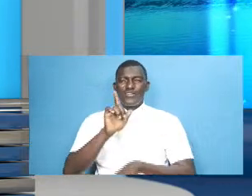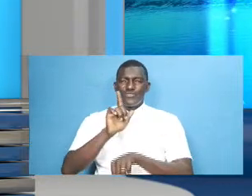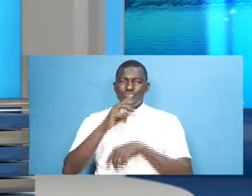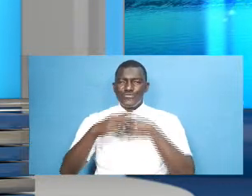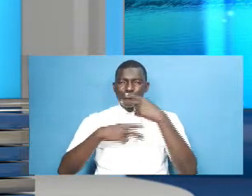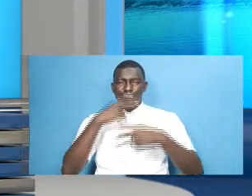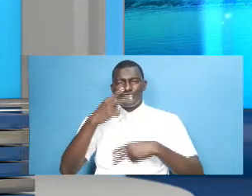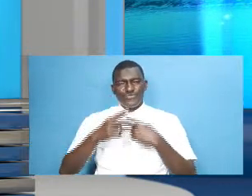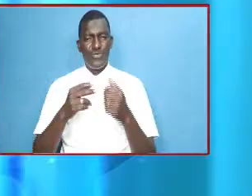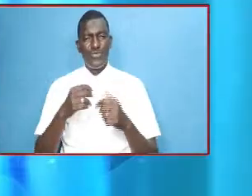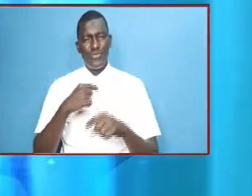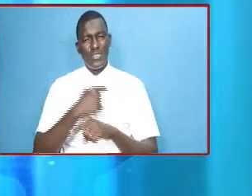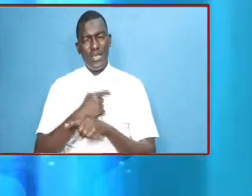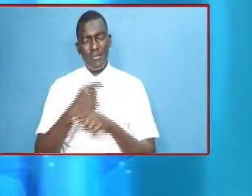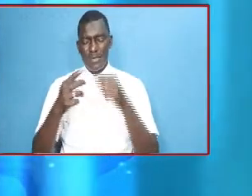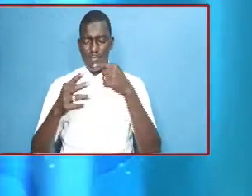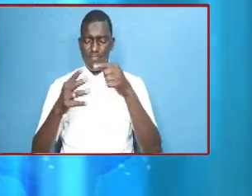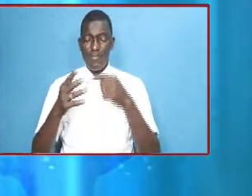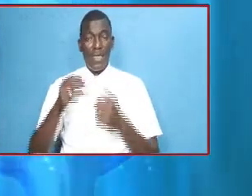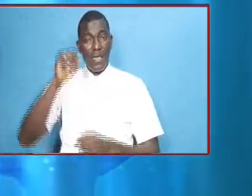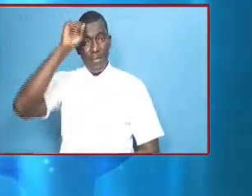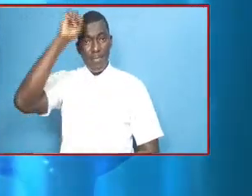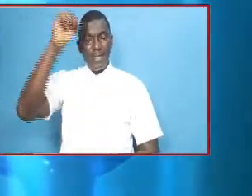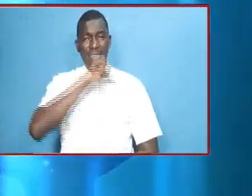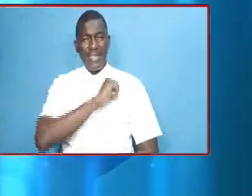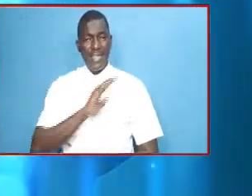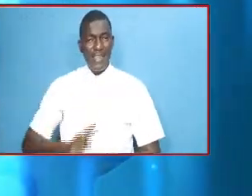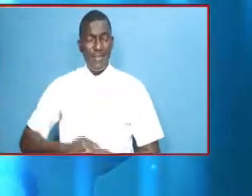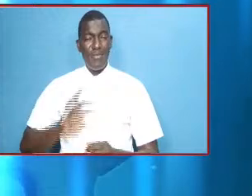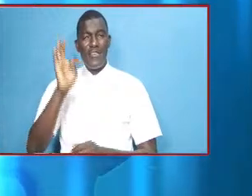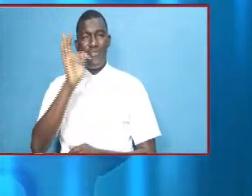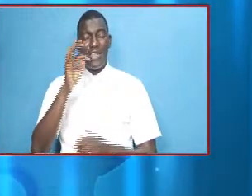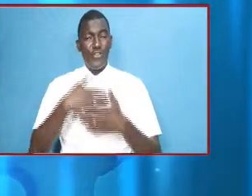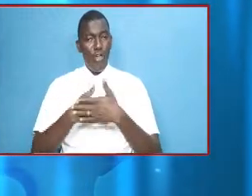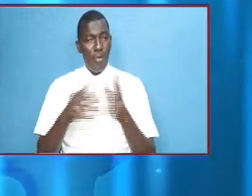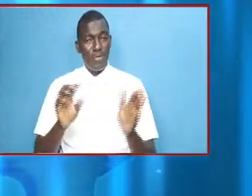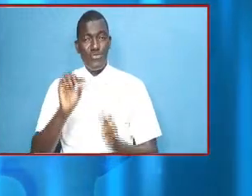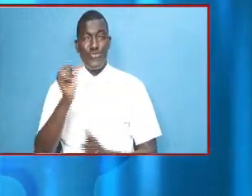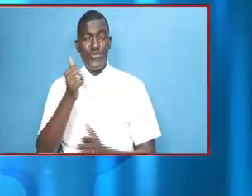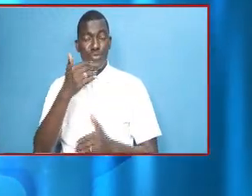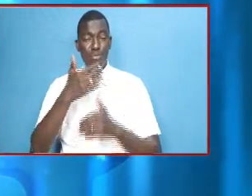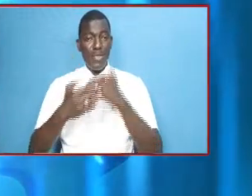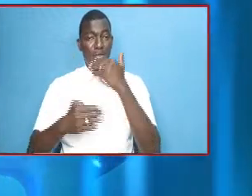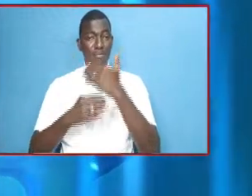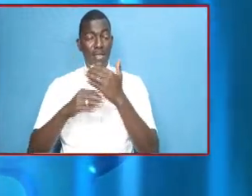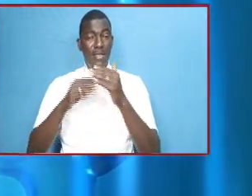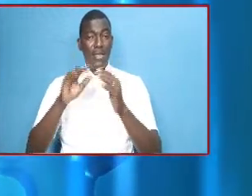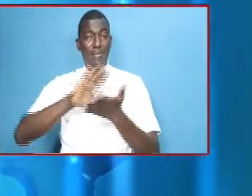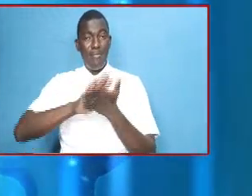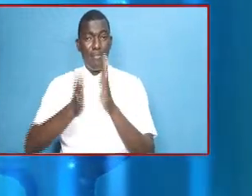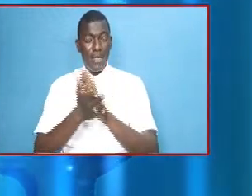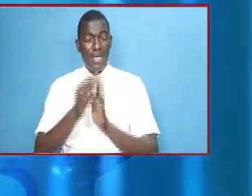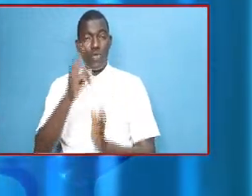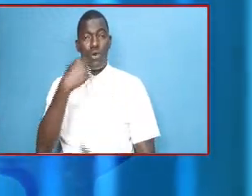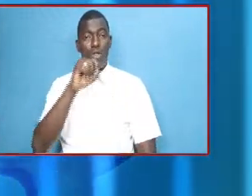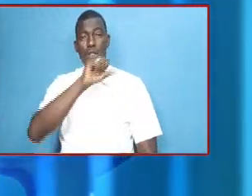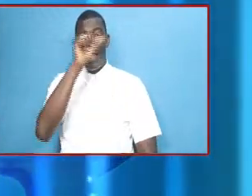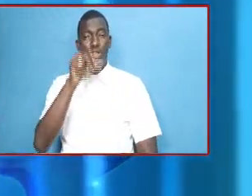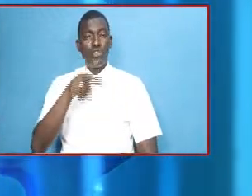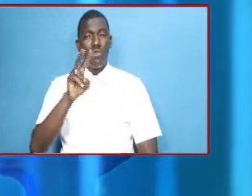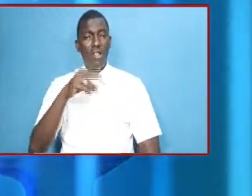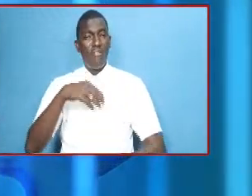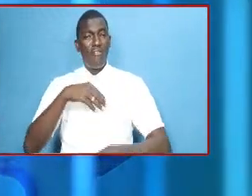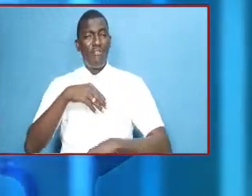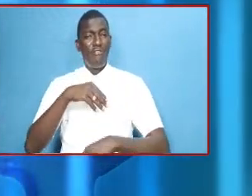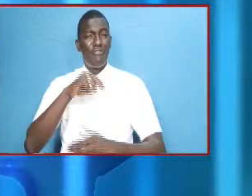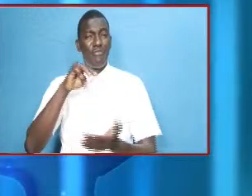news headlines. President Barrow on Friday inaugurated the newly built $112 million Basse